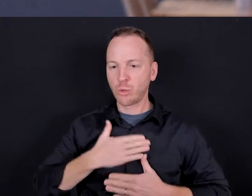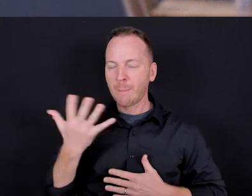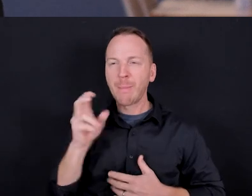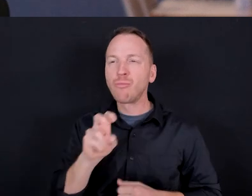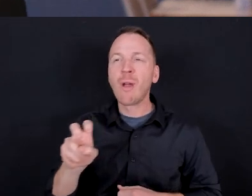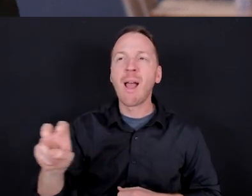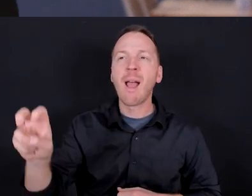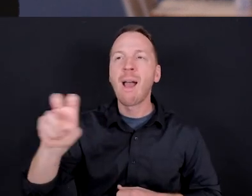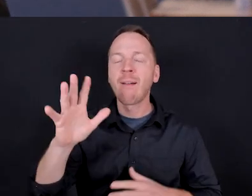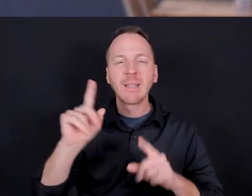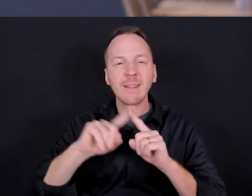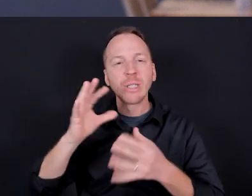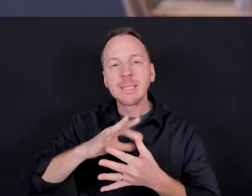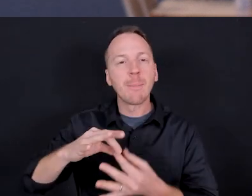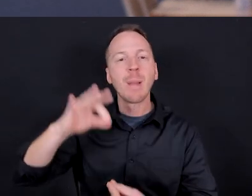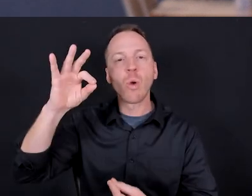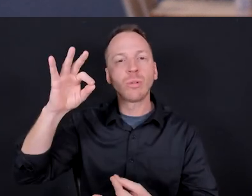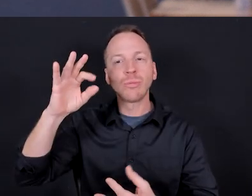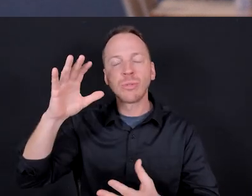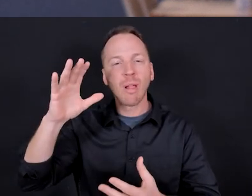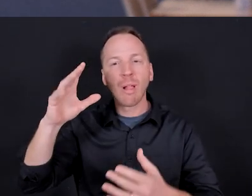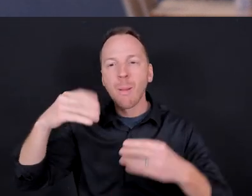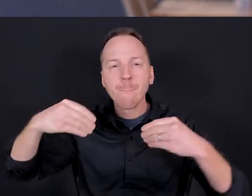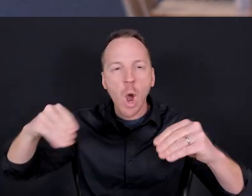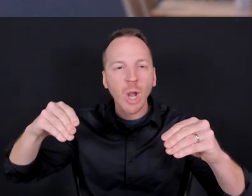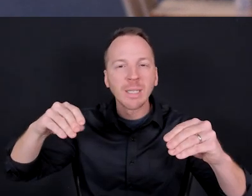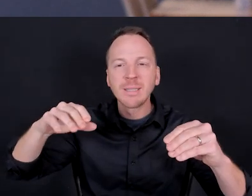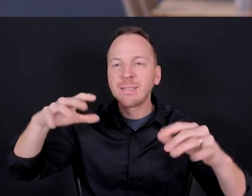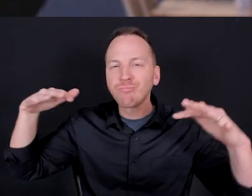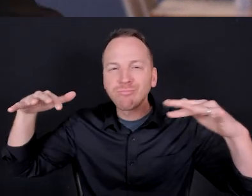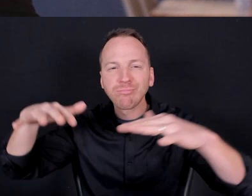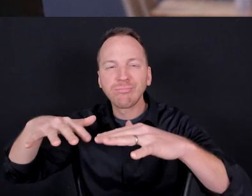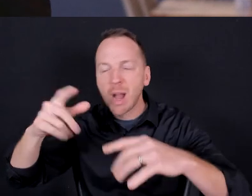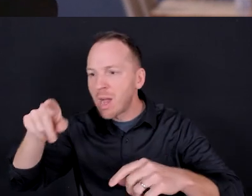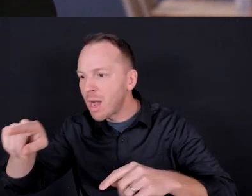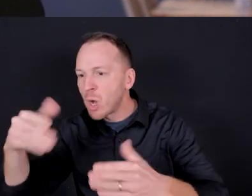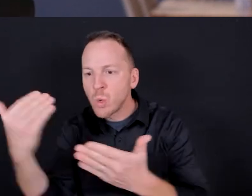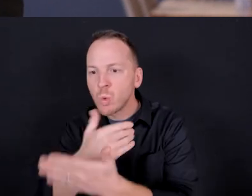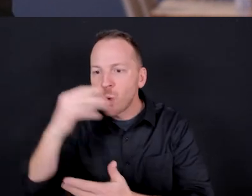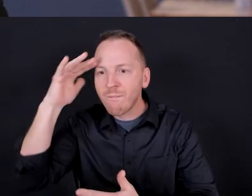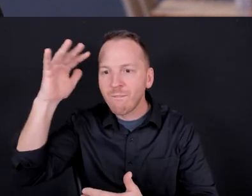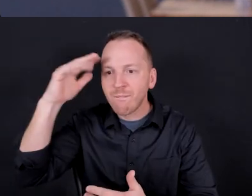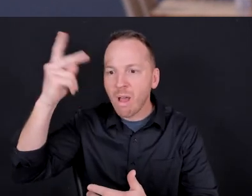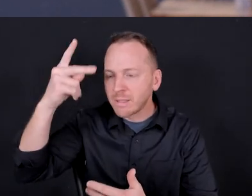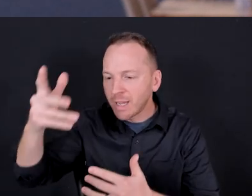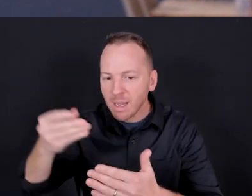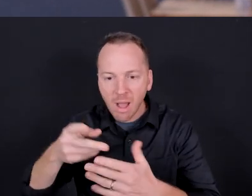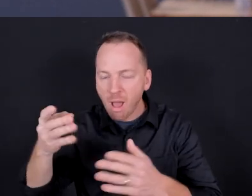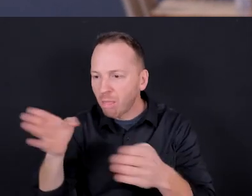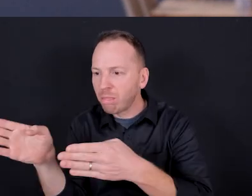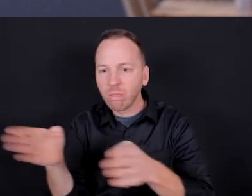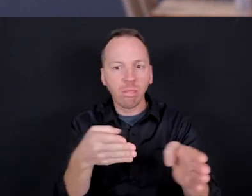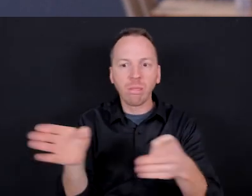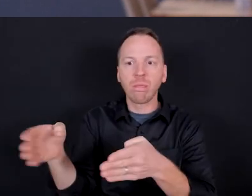all the spiritual markets and bazaars in the world, and they buy into this new philosophy or that new